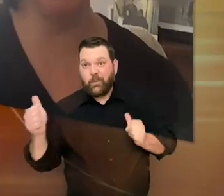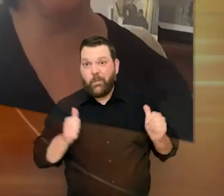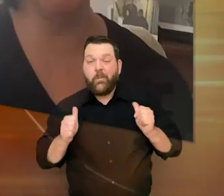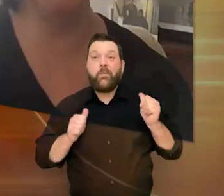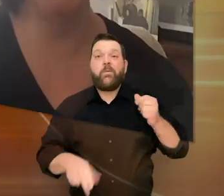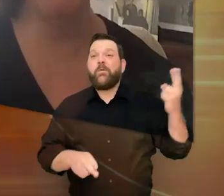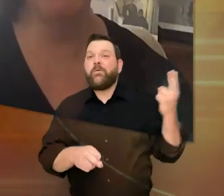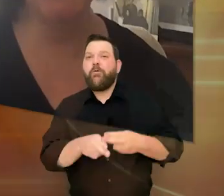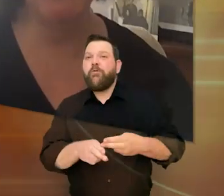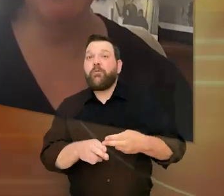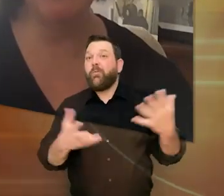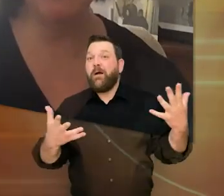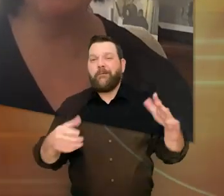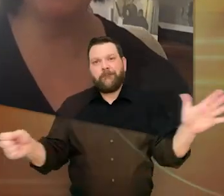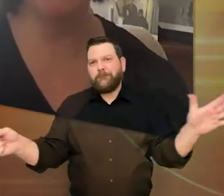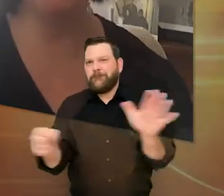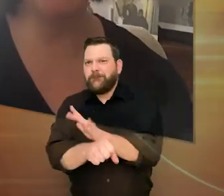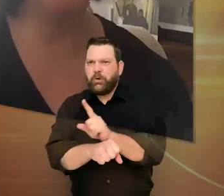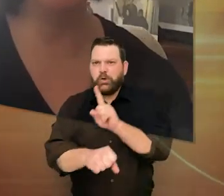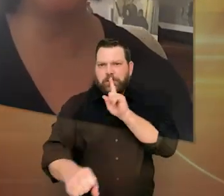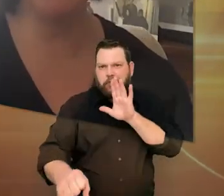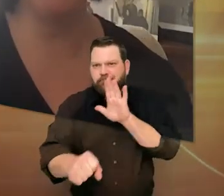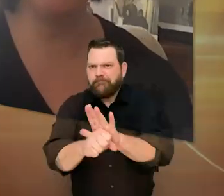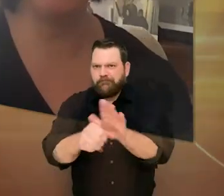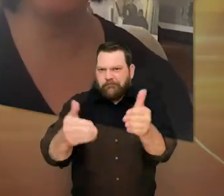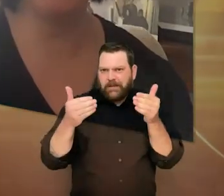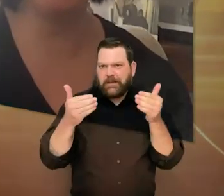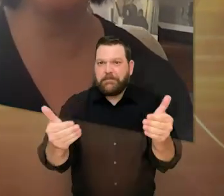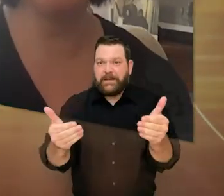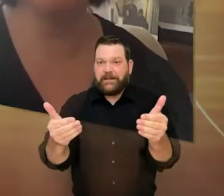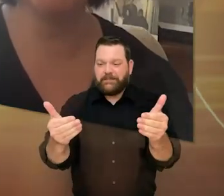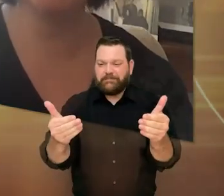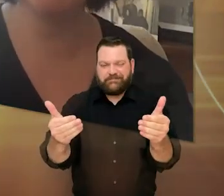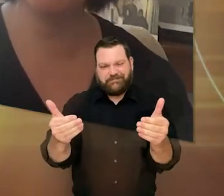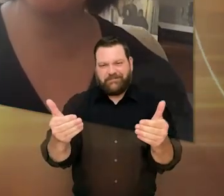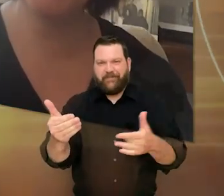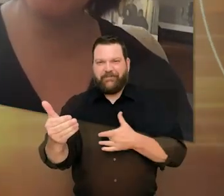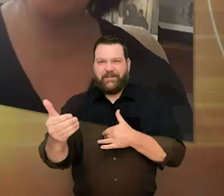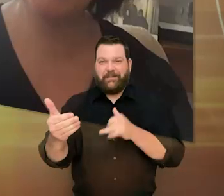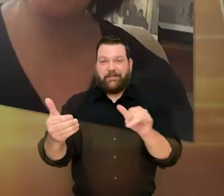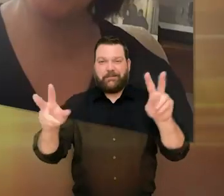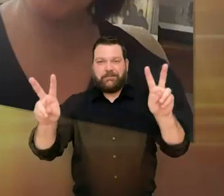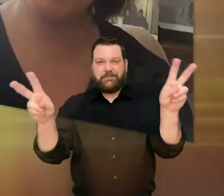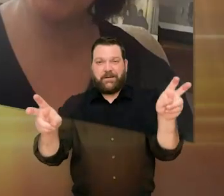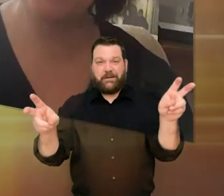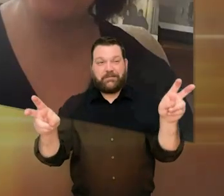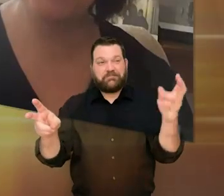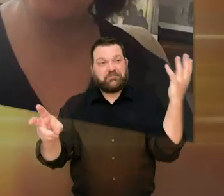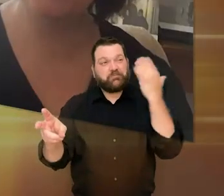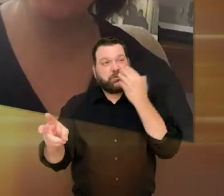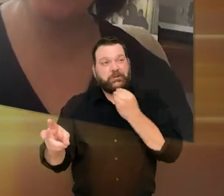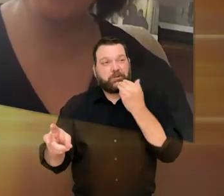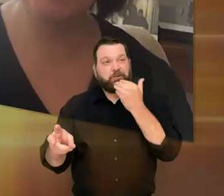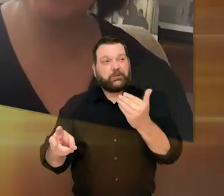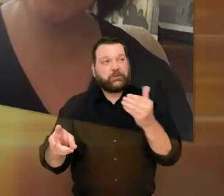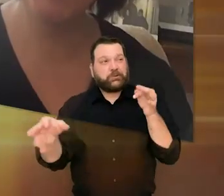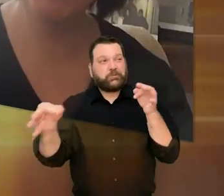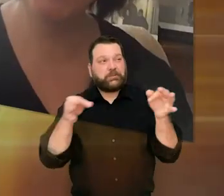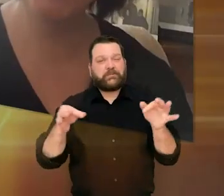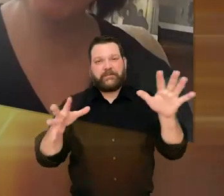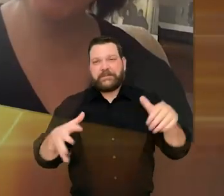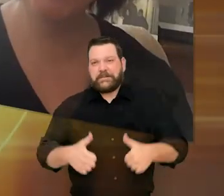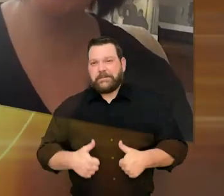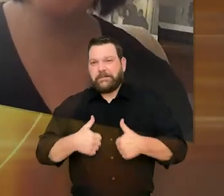his biography. He also appeared in many local theaters, Boston Playwrights, Gloucester Stage, Lyric Stage Company, among